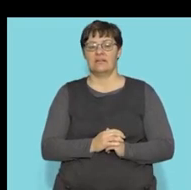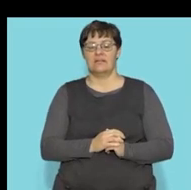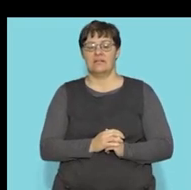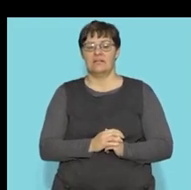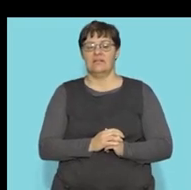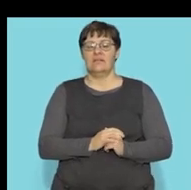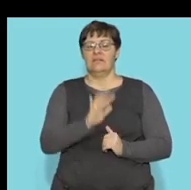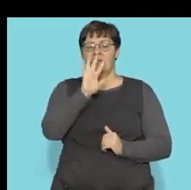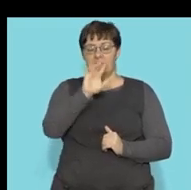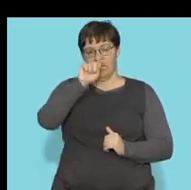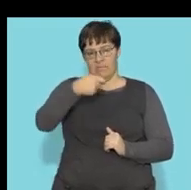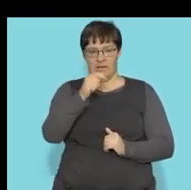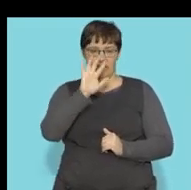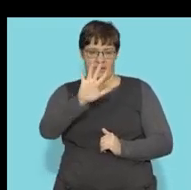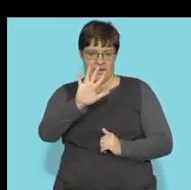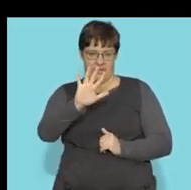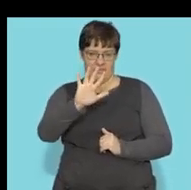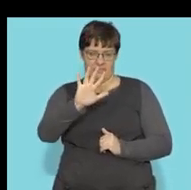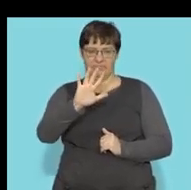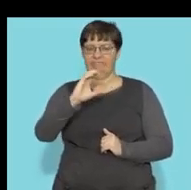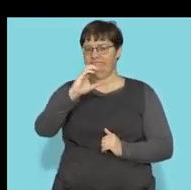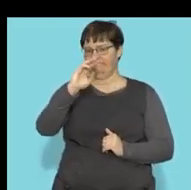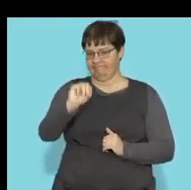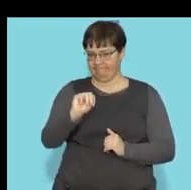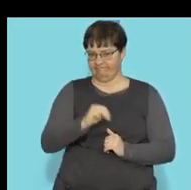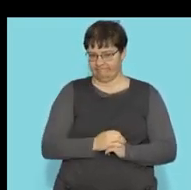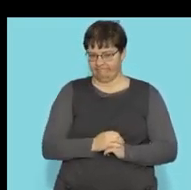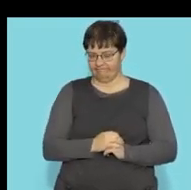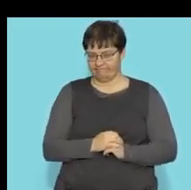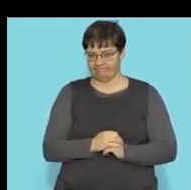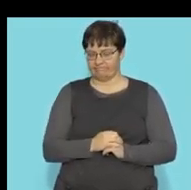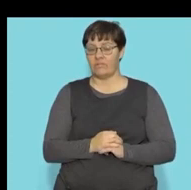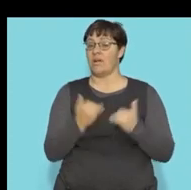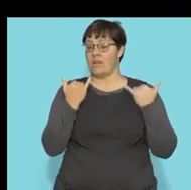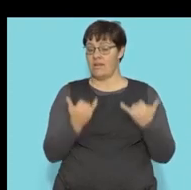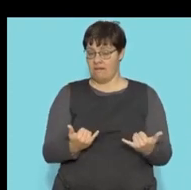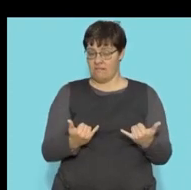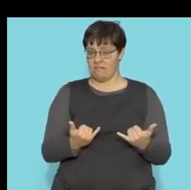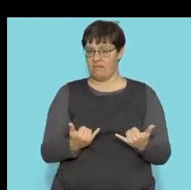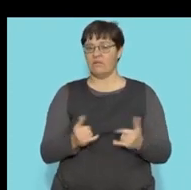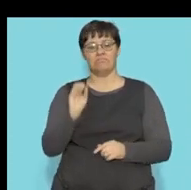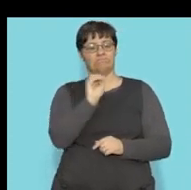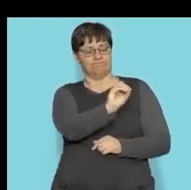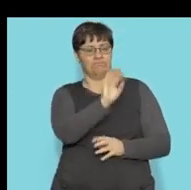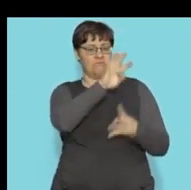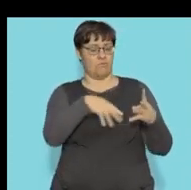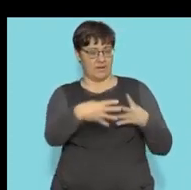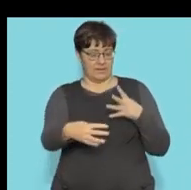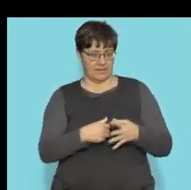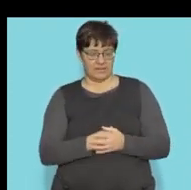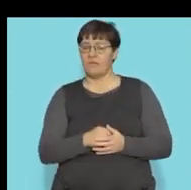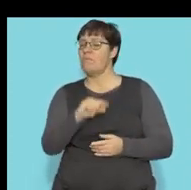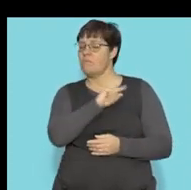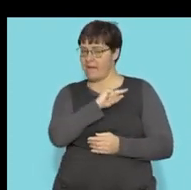of my diameter, which is going to be 5,5 centimeters. So at this point, I can fill it into my formula